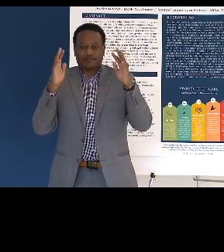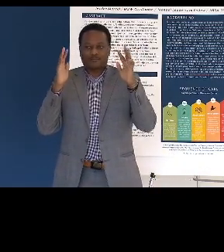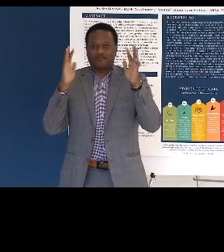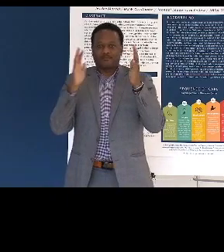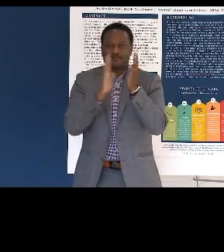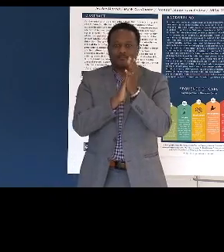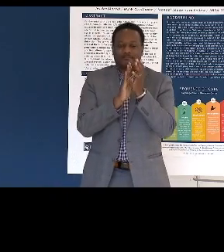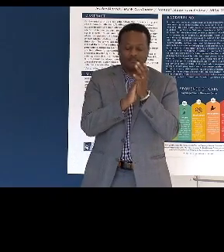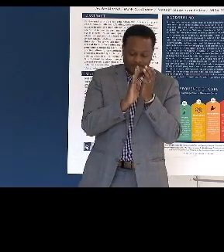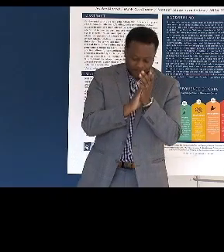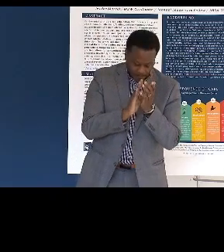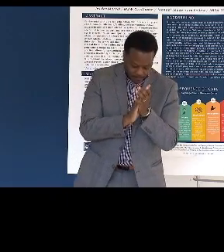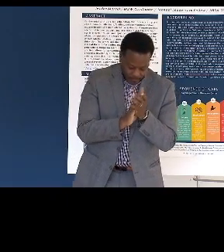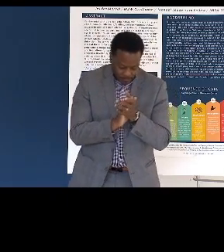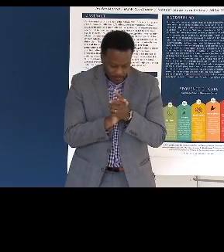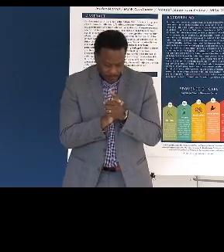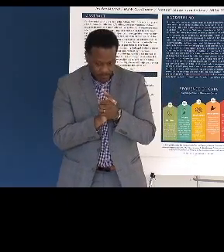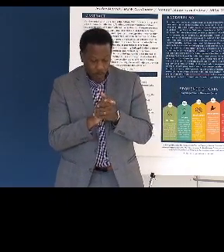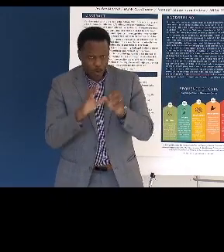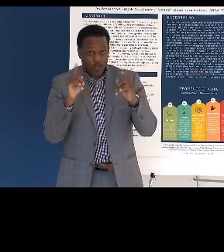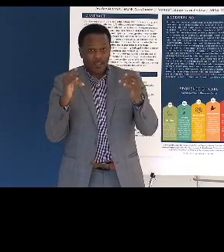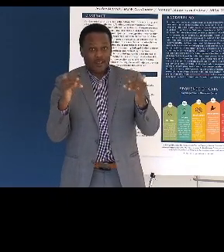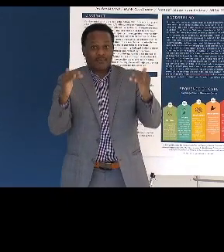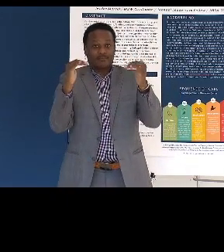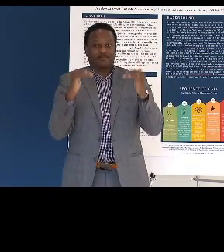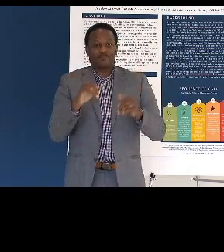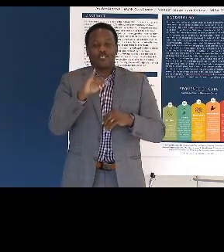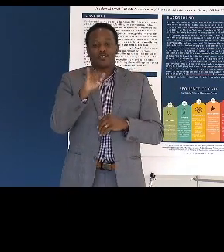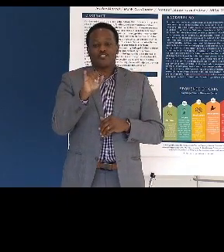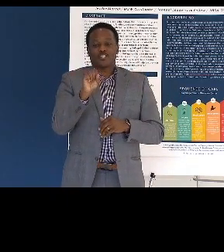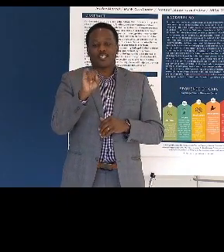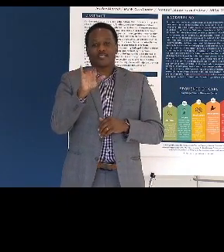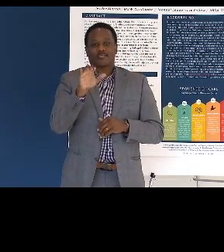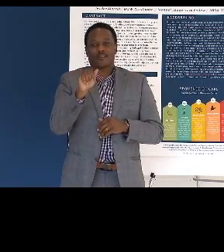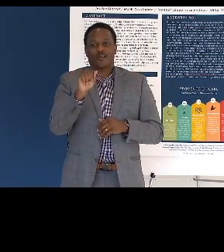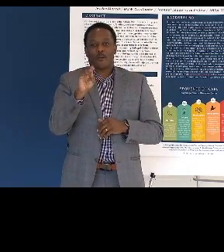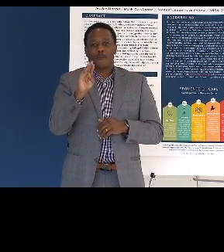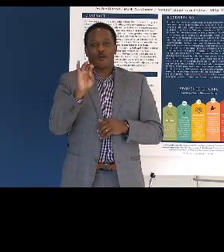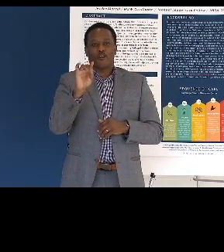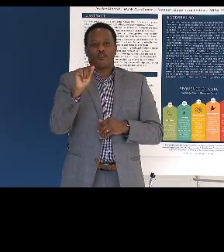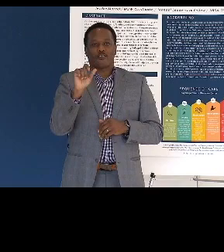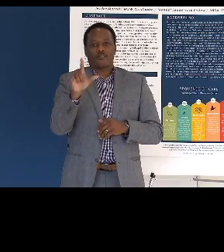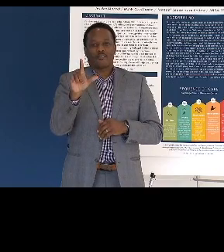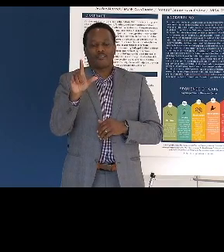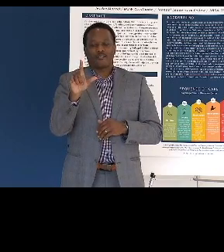Thank you. All right, up next we have Jessica Mergel.